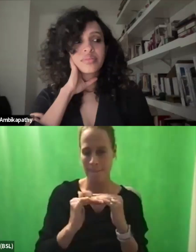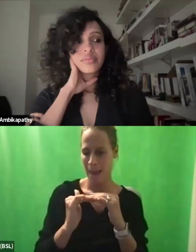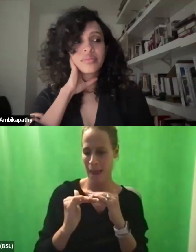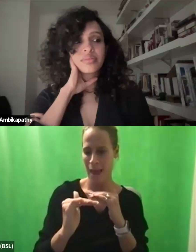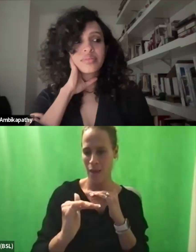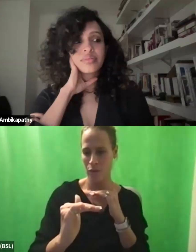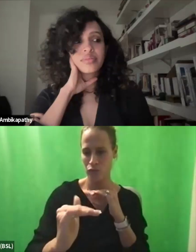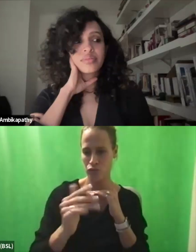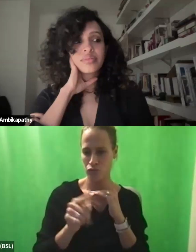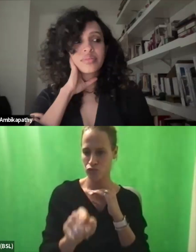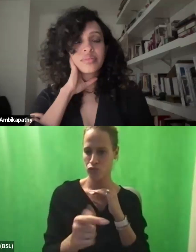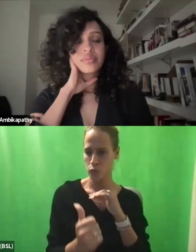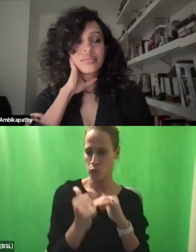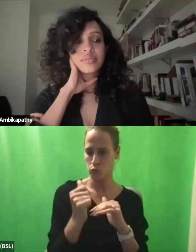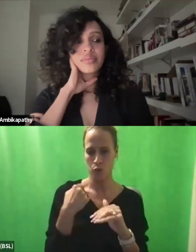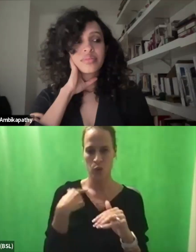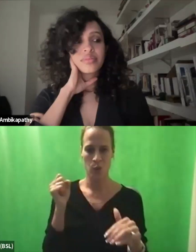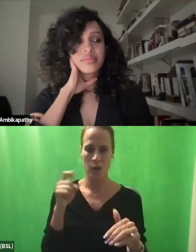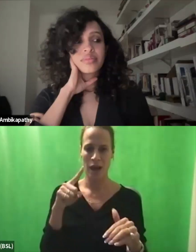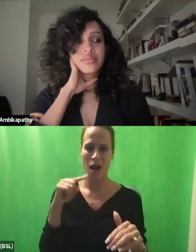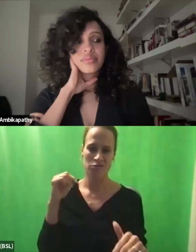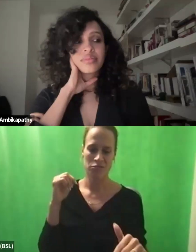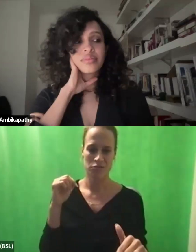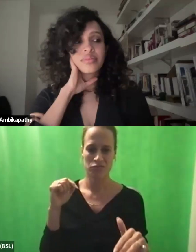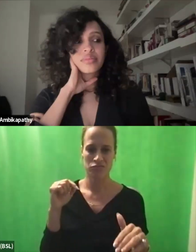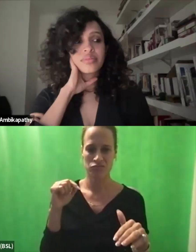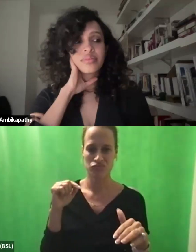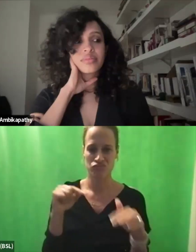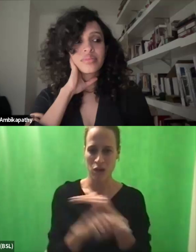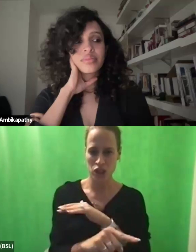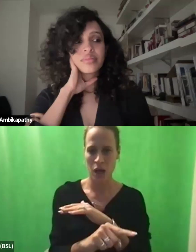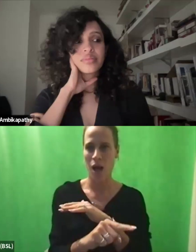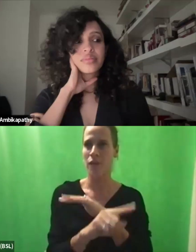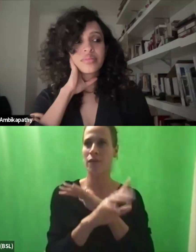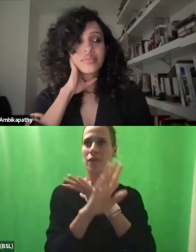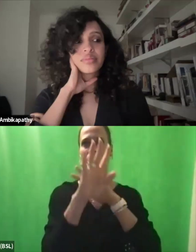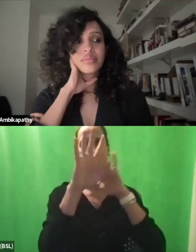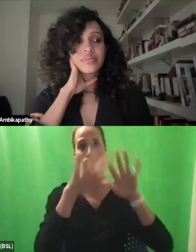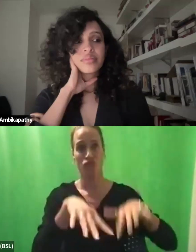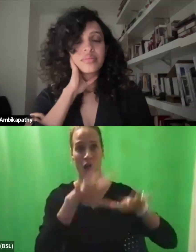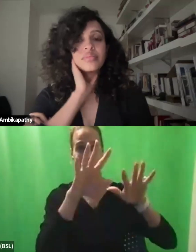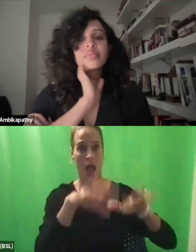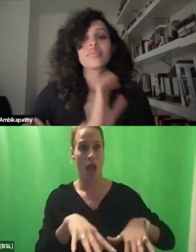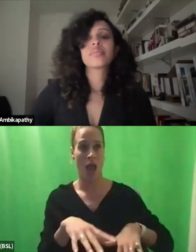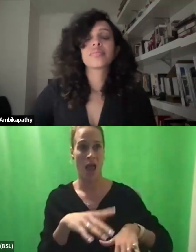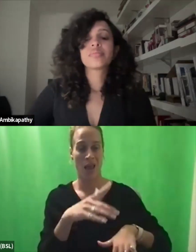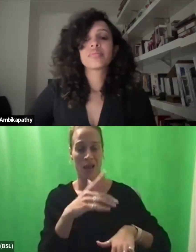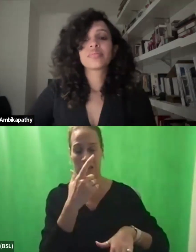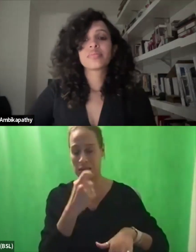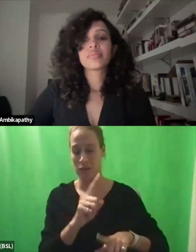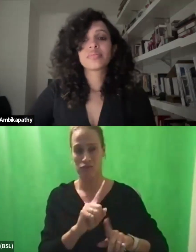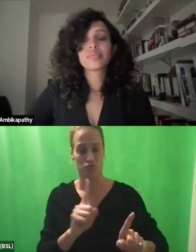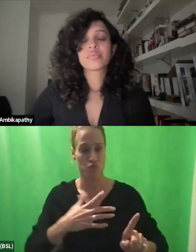Atekube. We are roughshod. The rain has done what it could to pulp